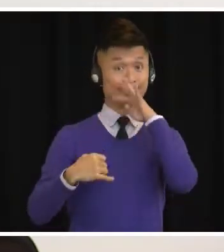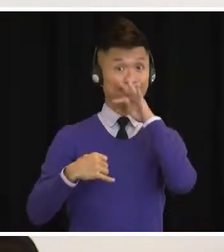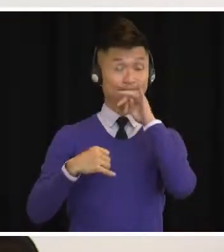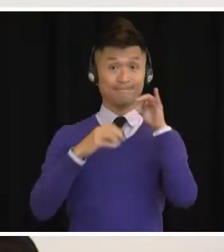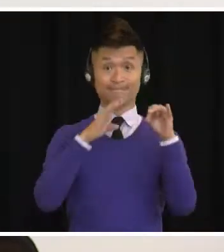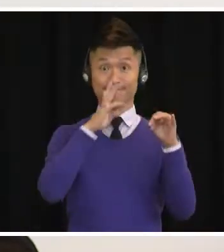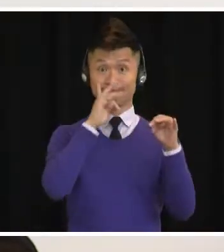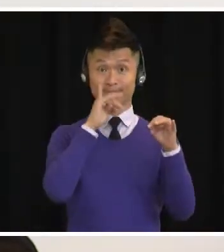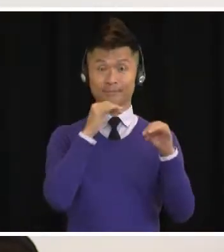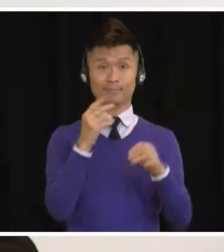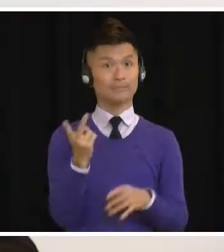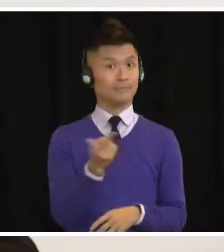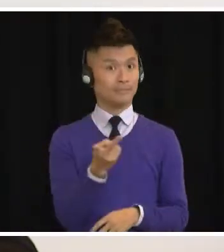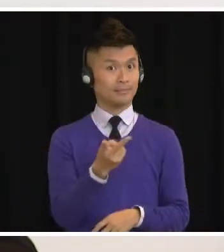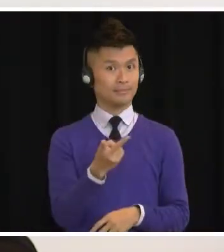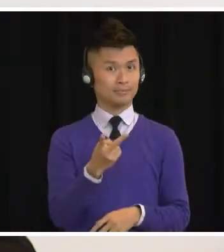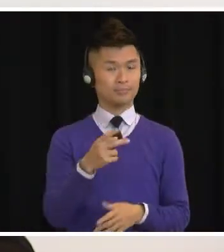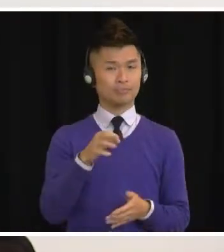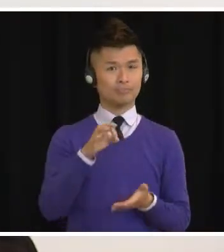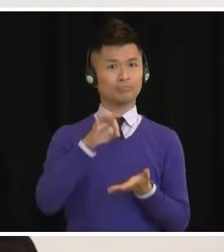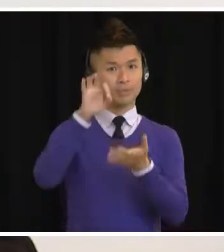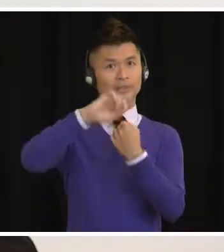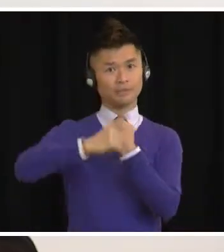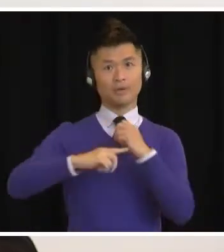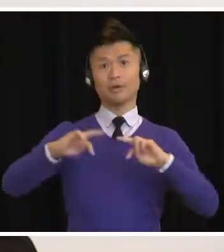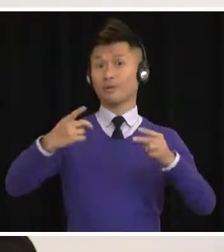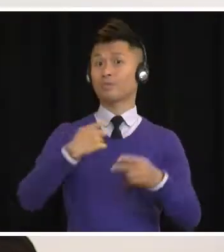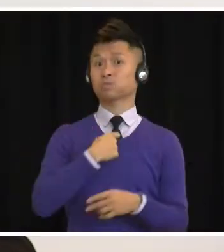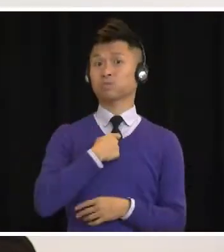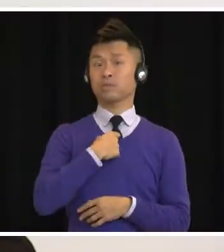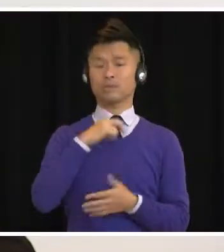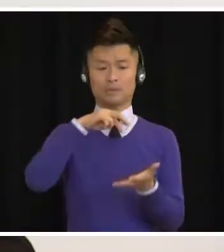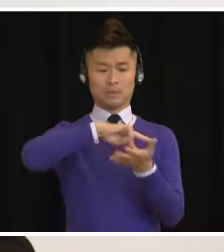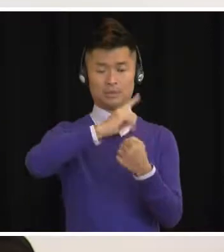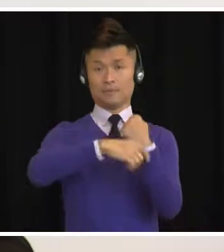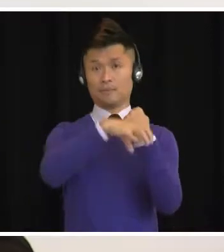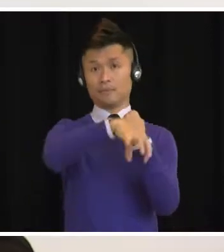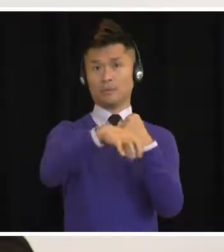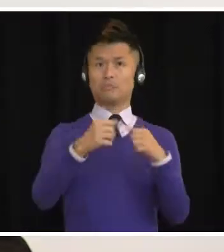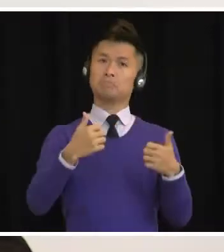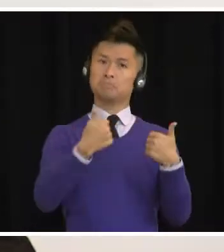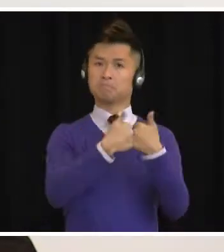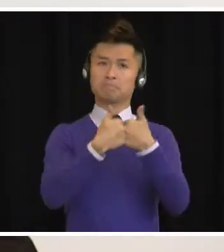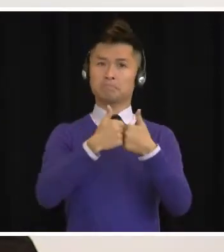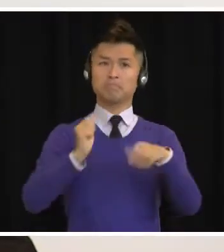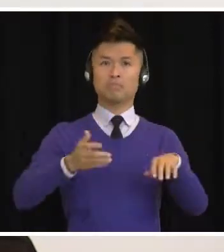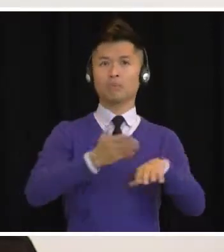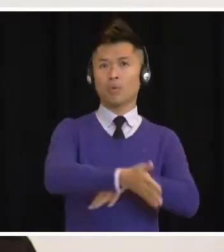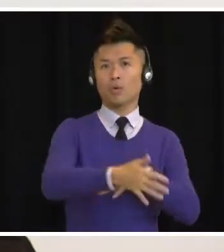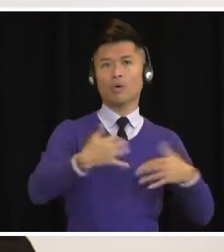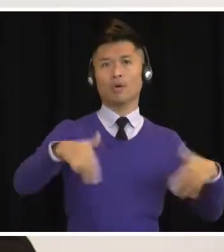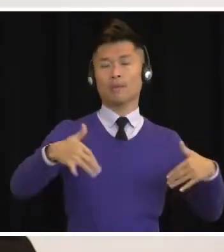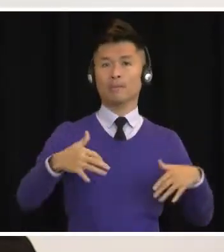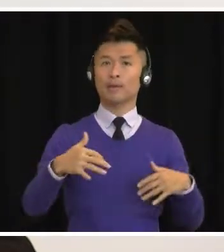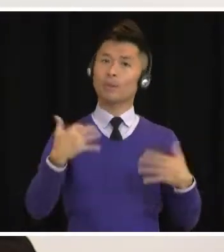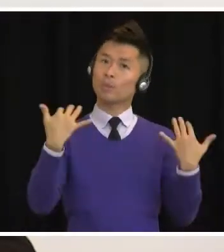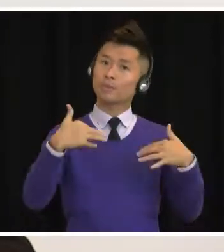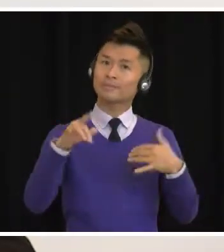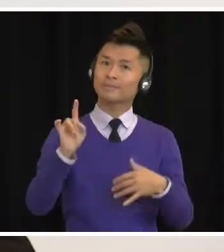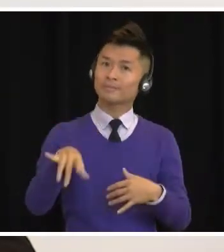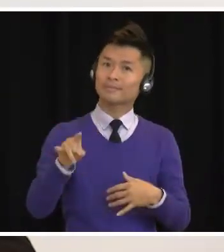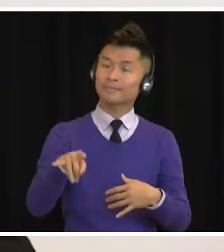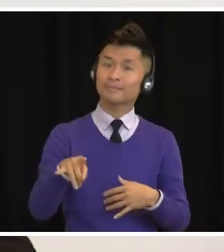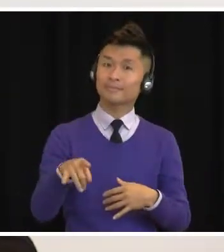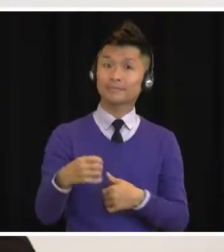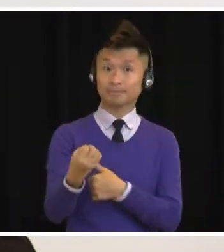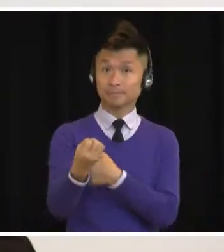yuan. So what are the real difficulties, or what are the considerations that